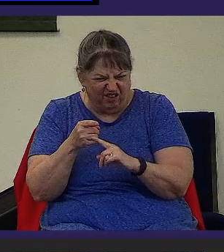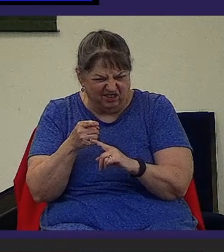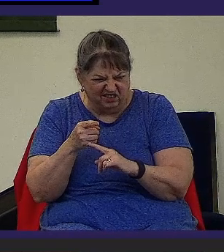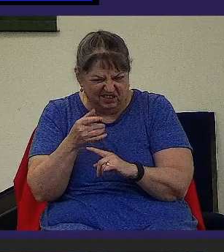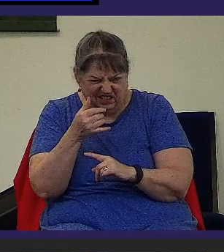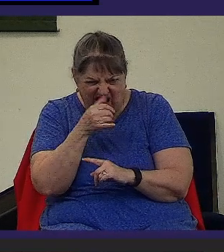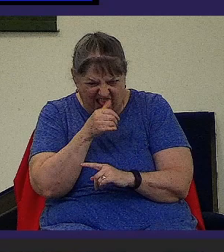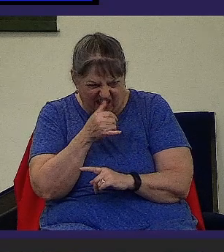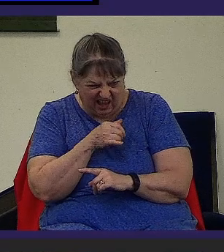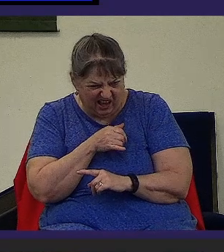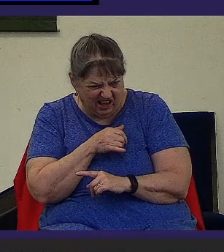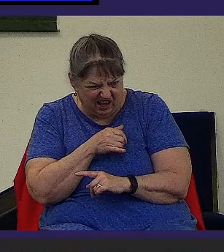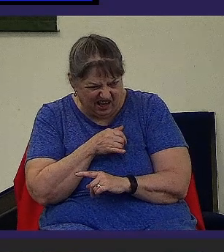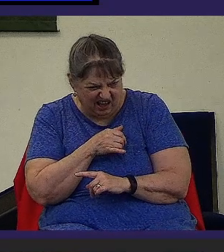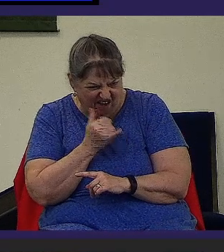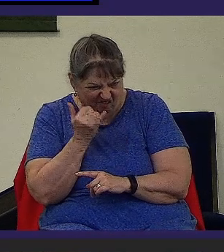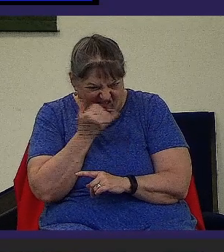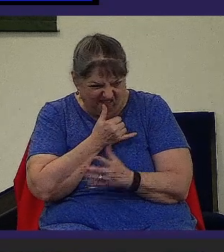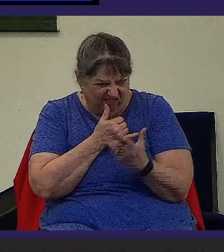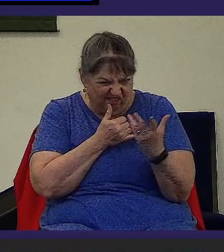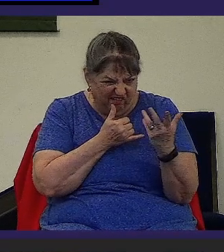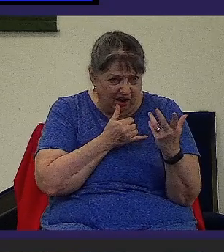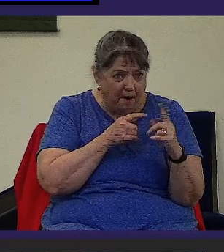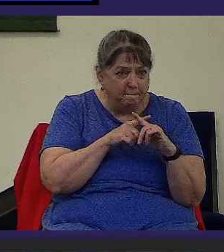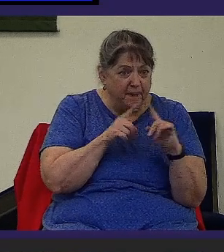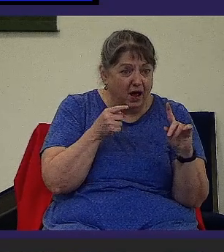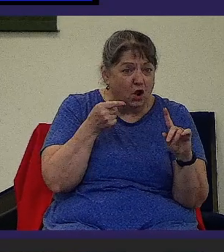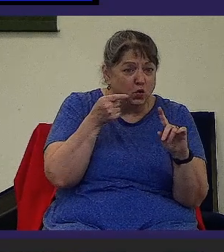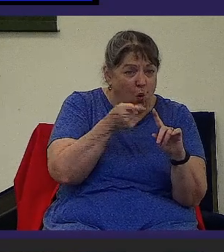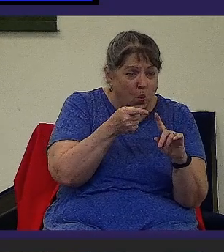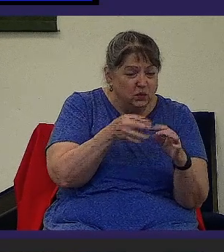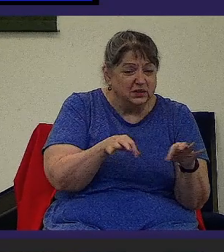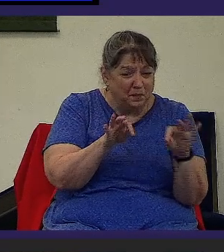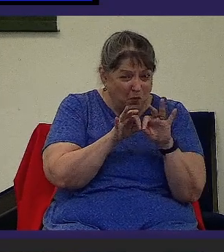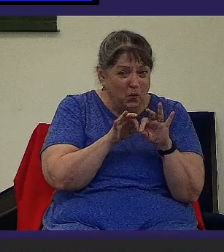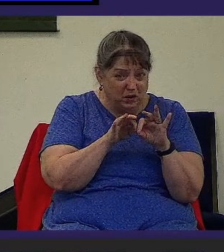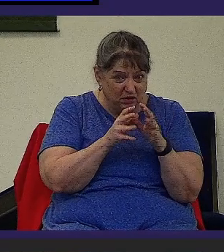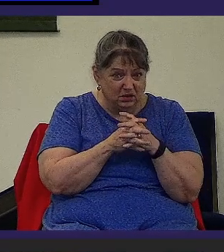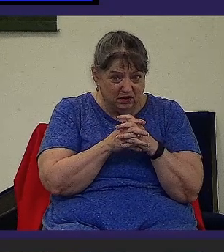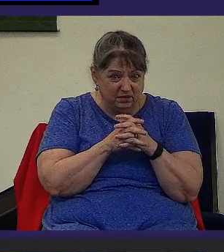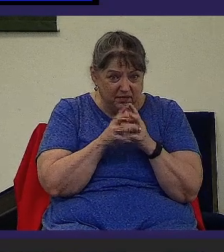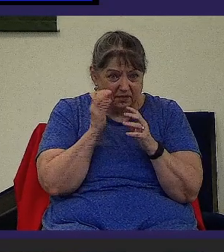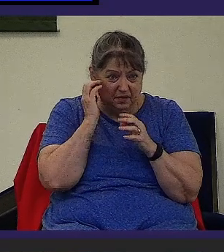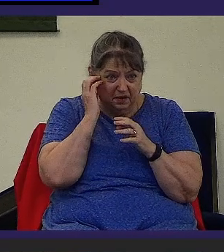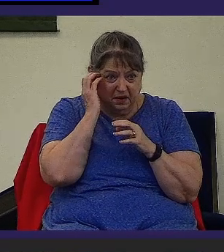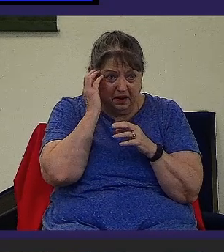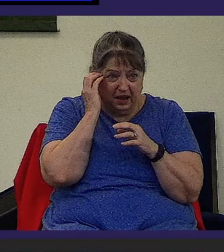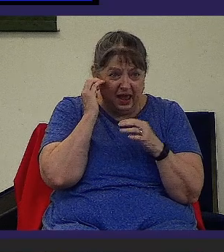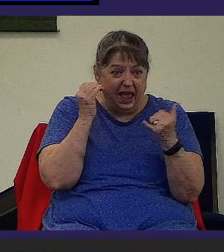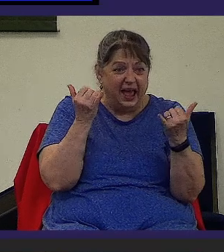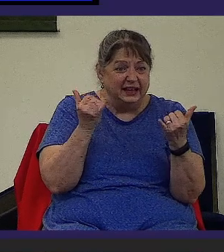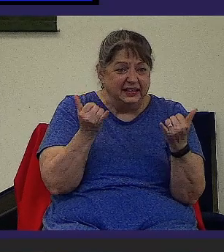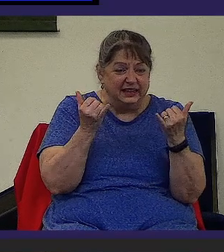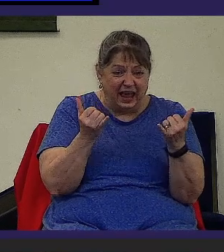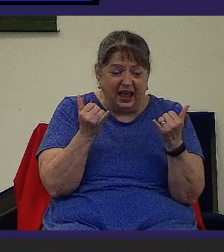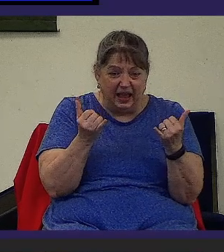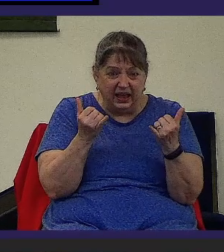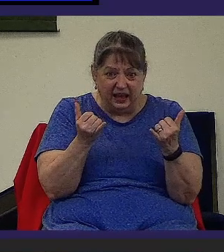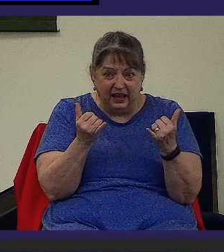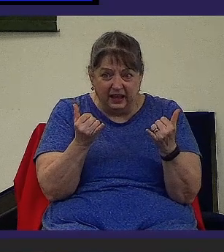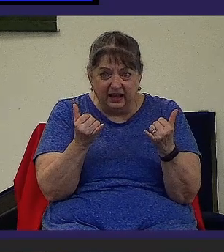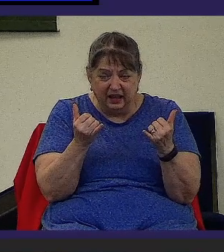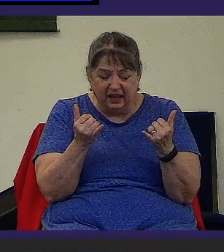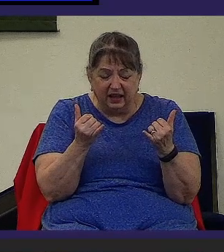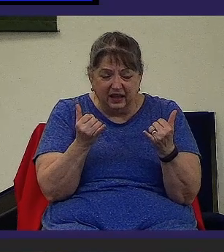foolish can be life-changing in nature whether good or bad today very briefly and i mean briefly